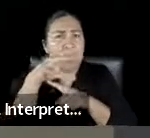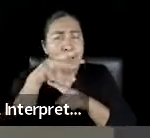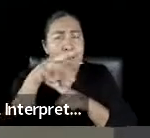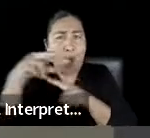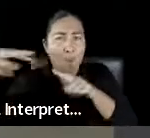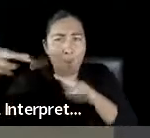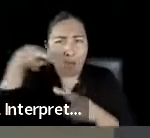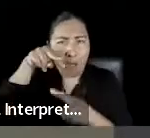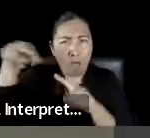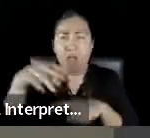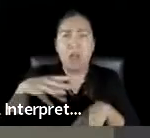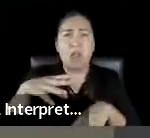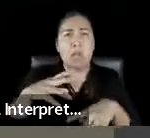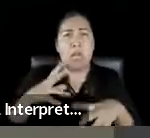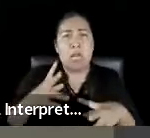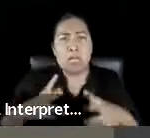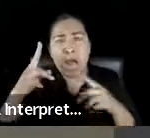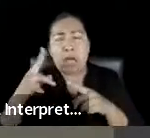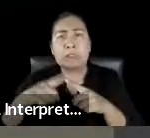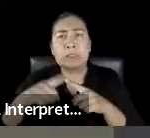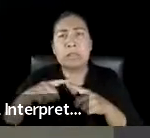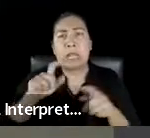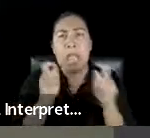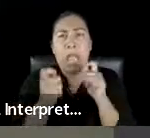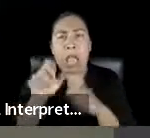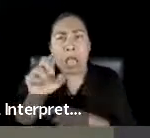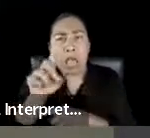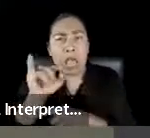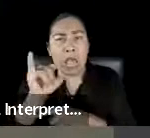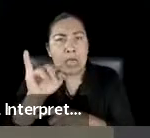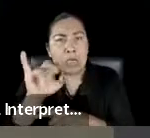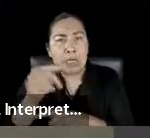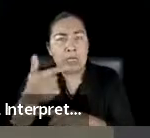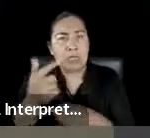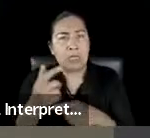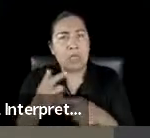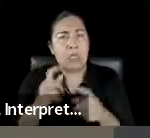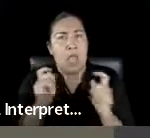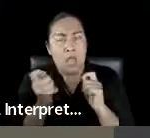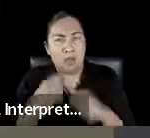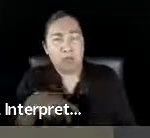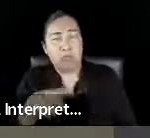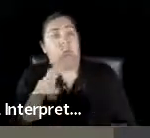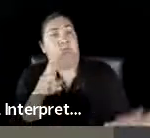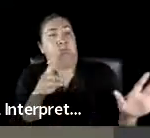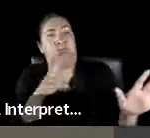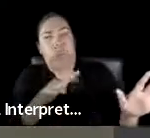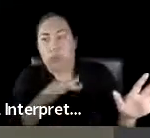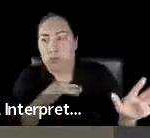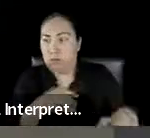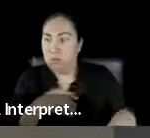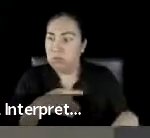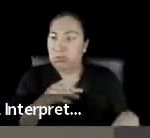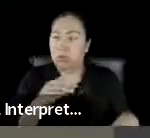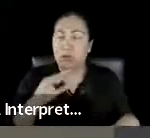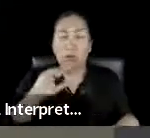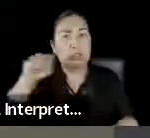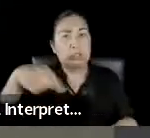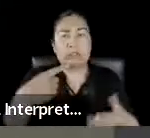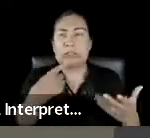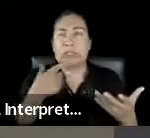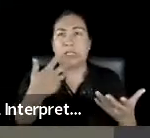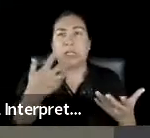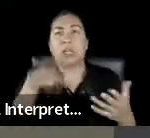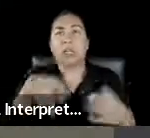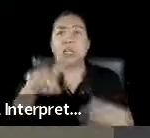editing. So way to go. But just to say it, don't shy away